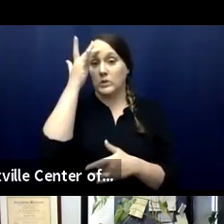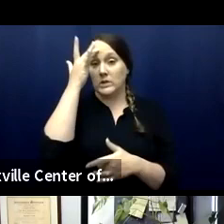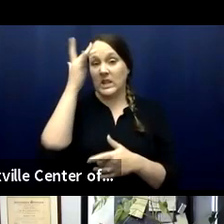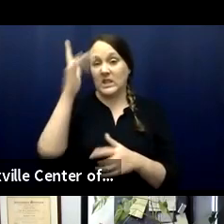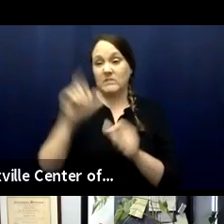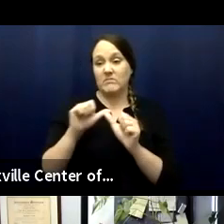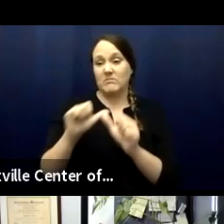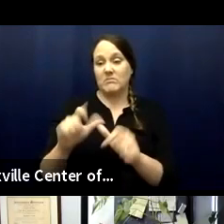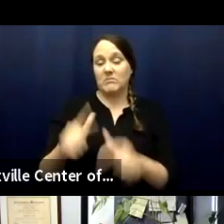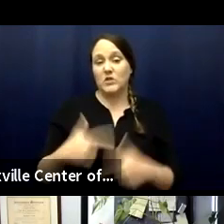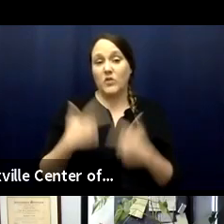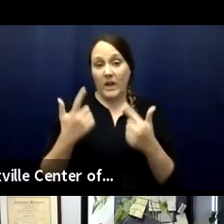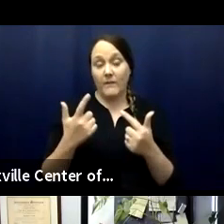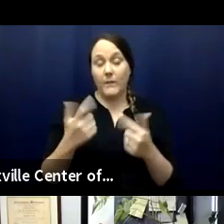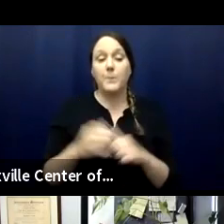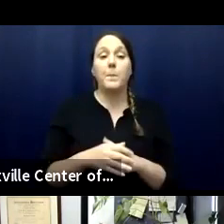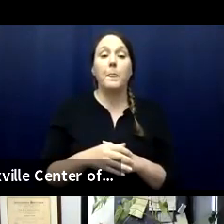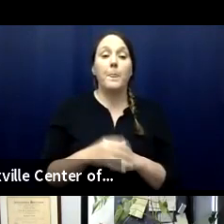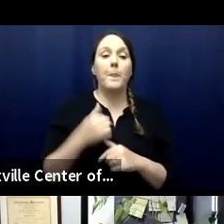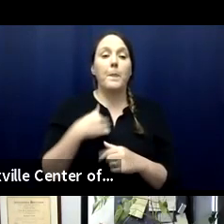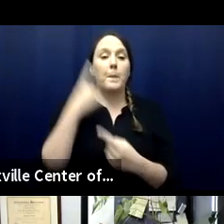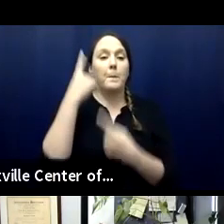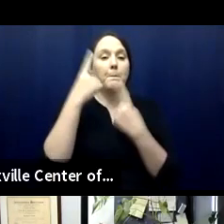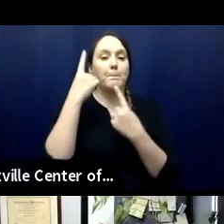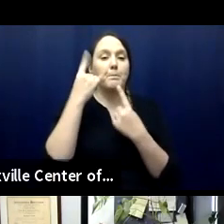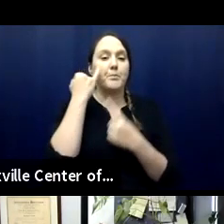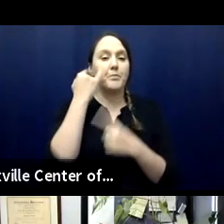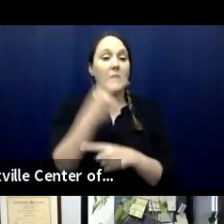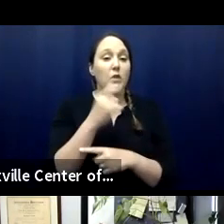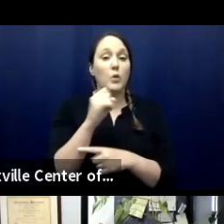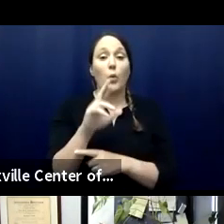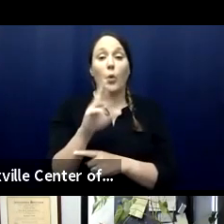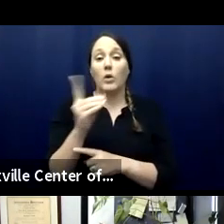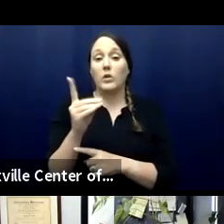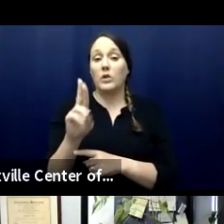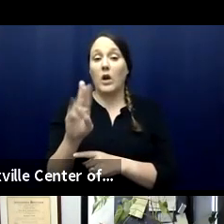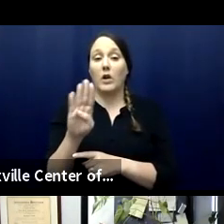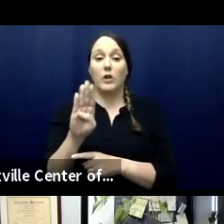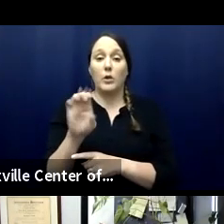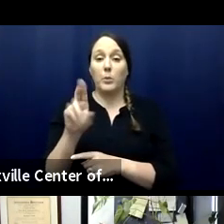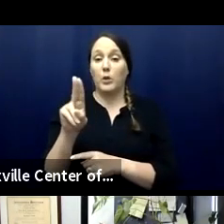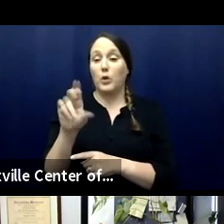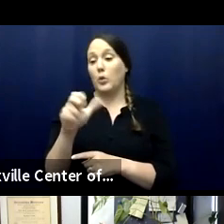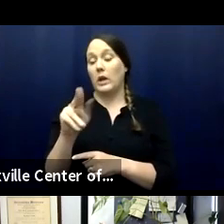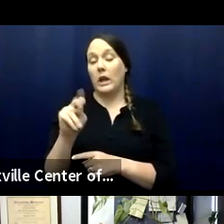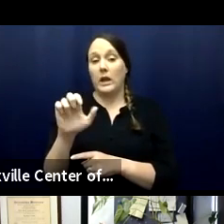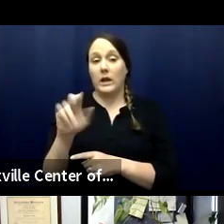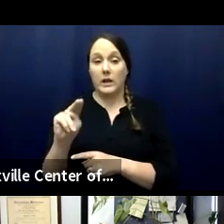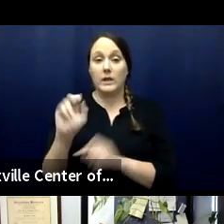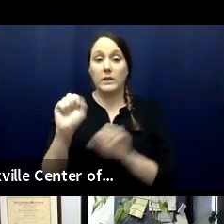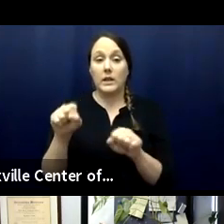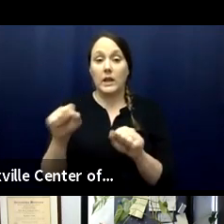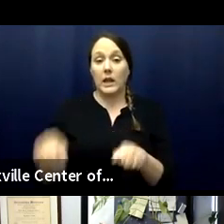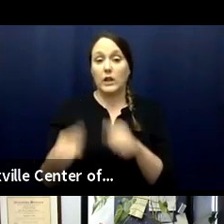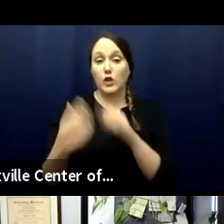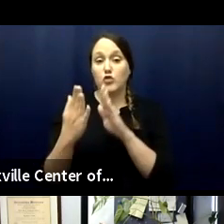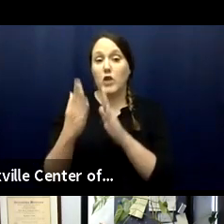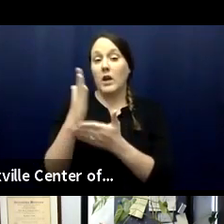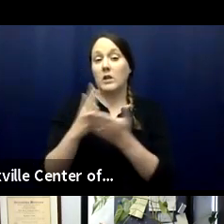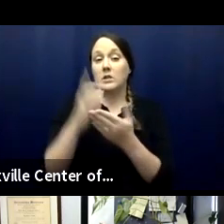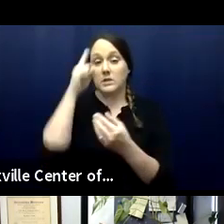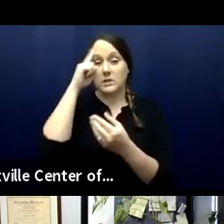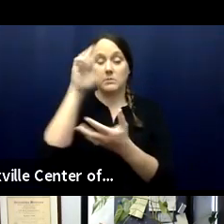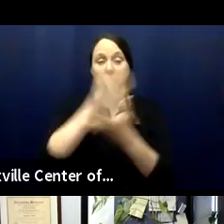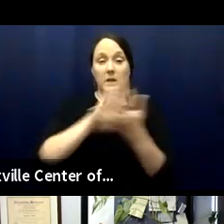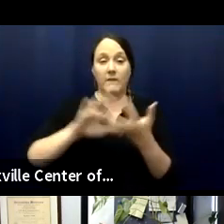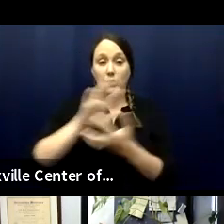it. I'm wondering if you can, or perhaps Dr. Buchanan can just address some of the confusion people have